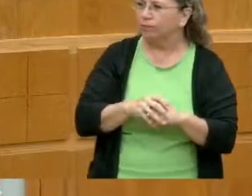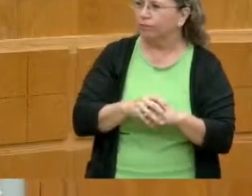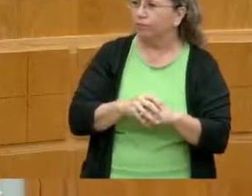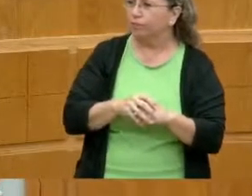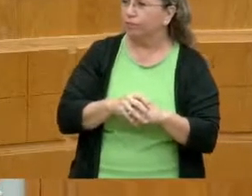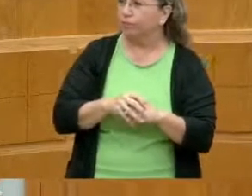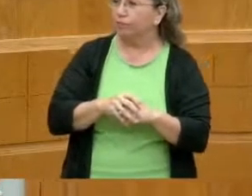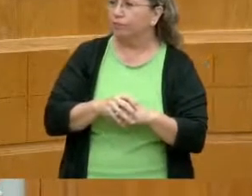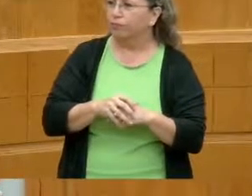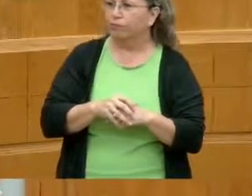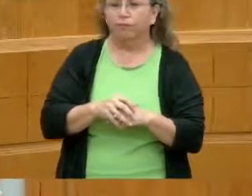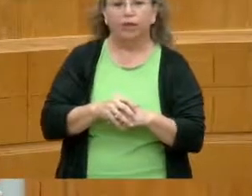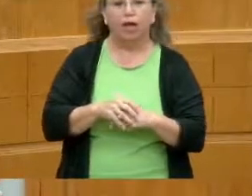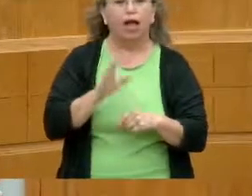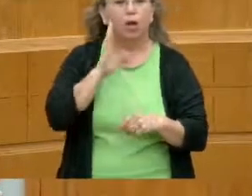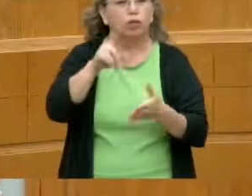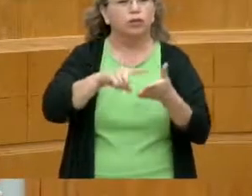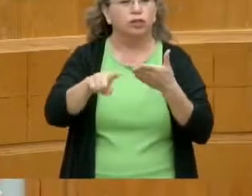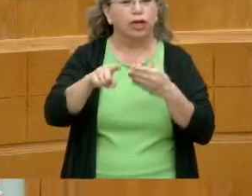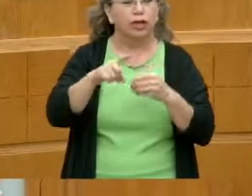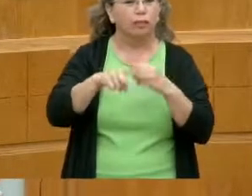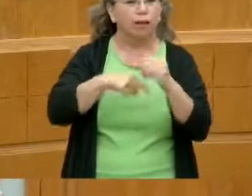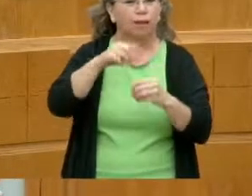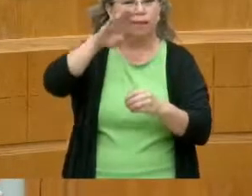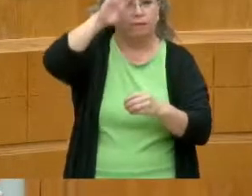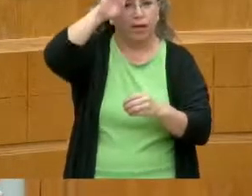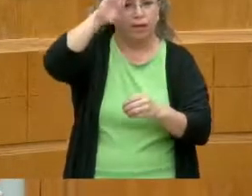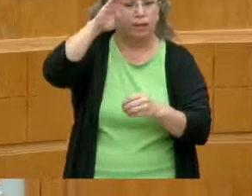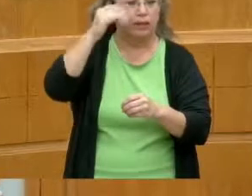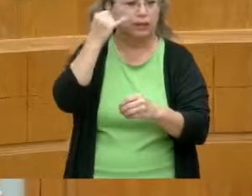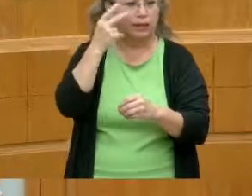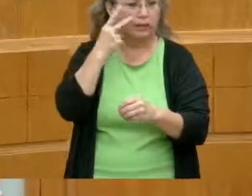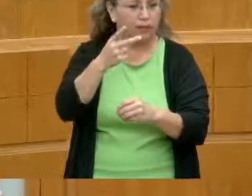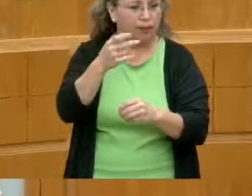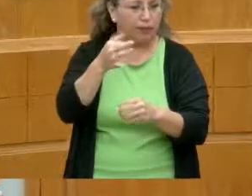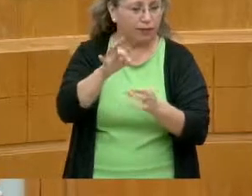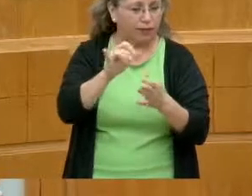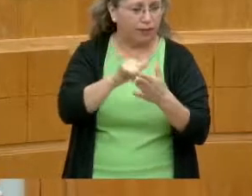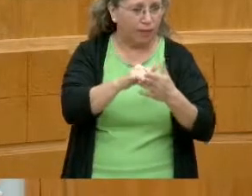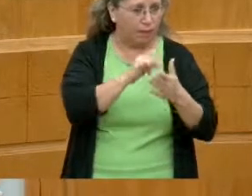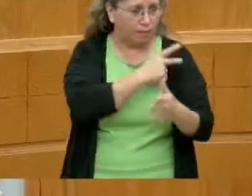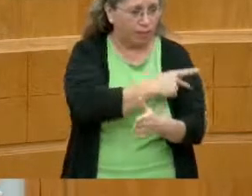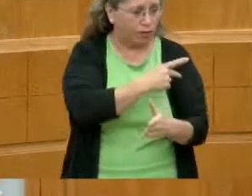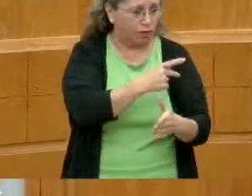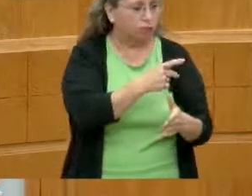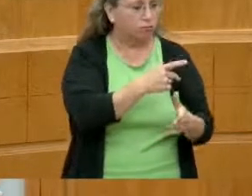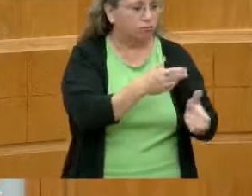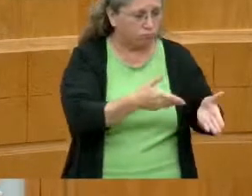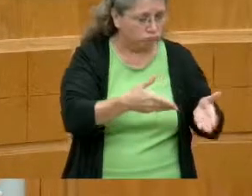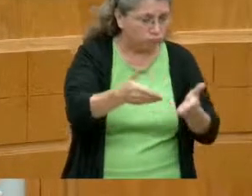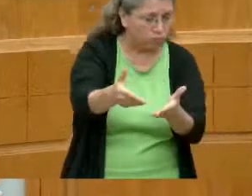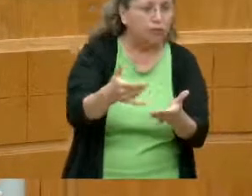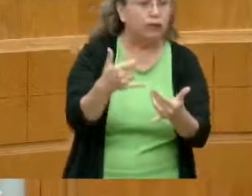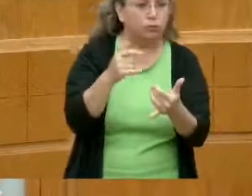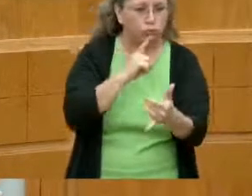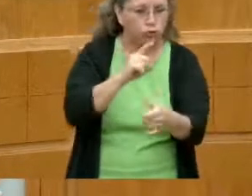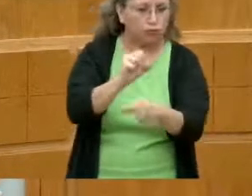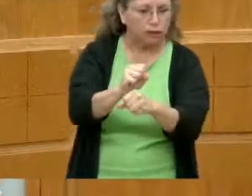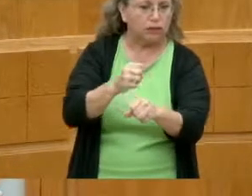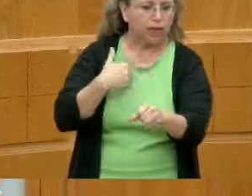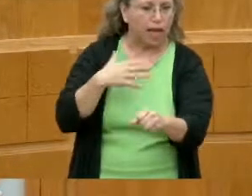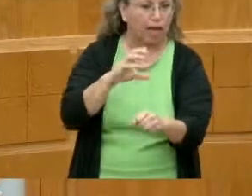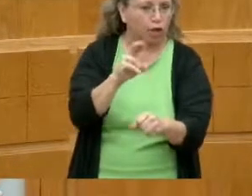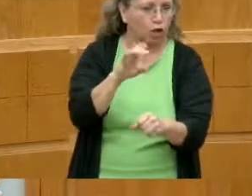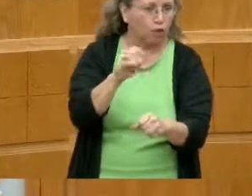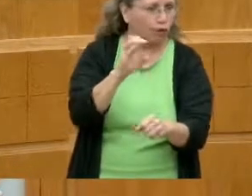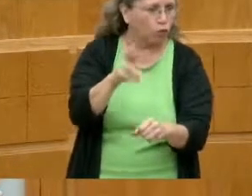Yeah. Okay, we'll check on the firefighters to see Okay. if that patient they transported had COVID or not. Awesome. Thank you. Yeah. Are we